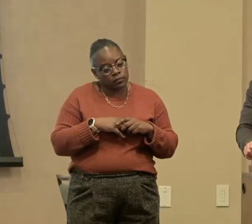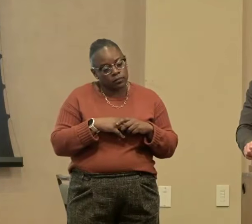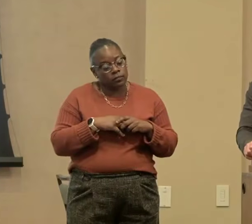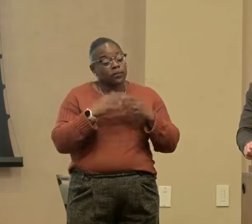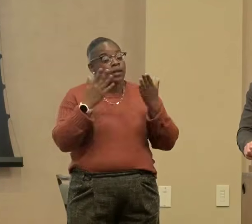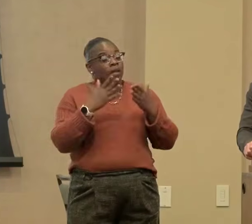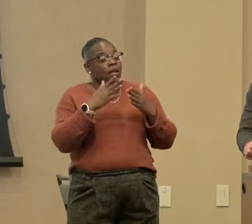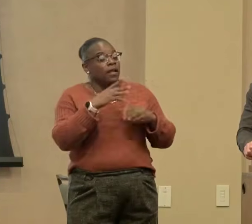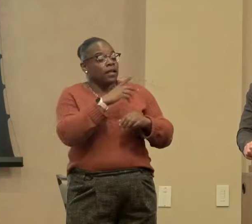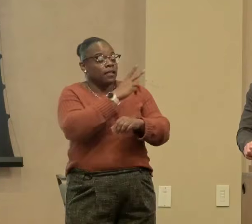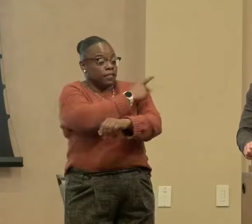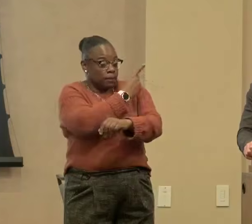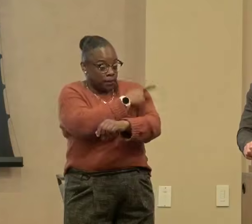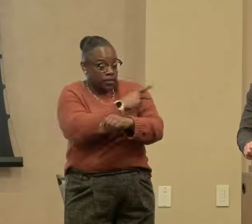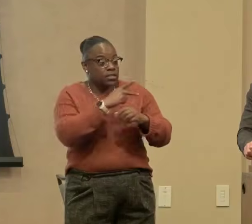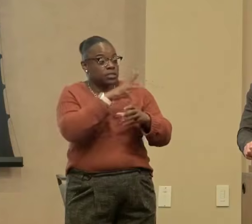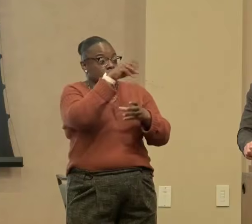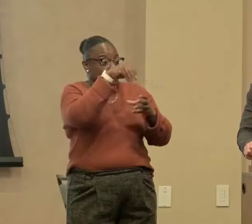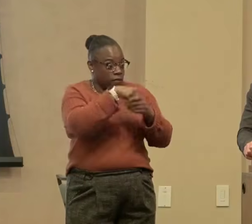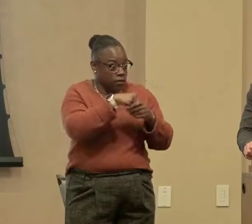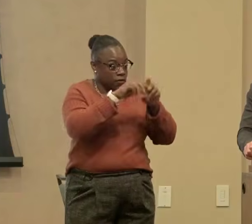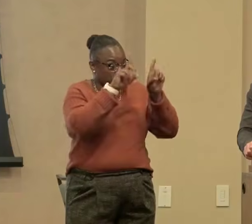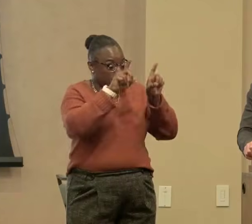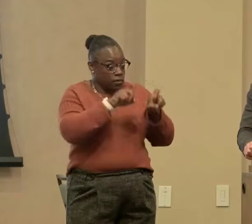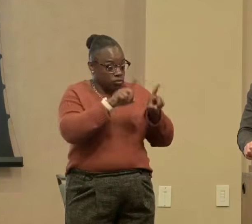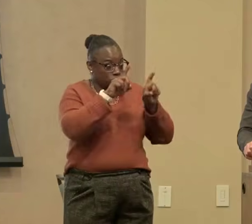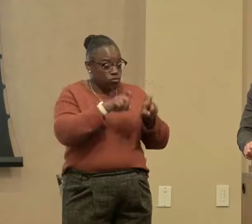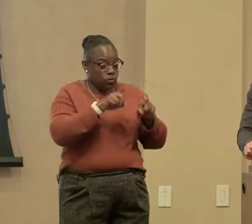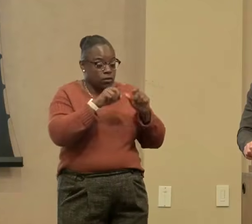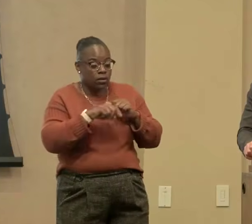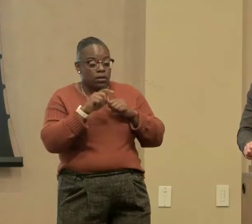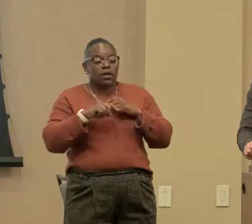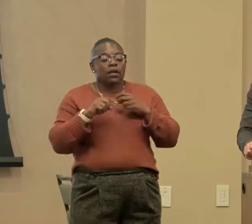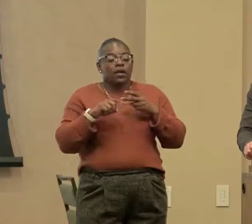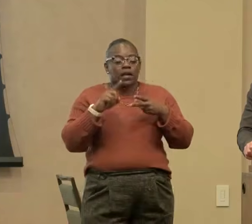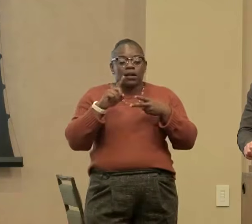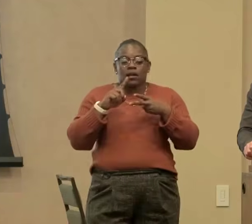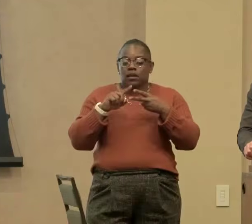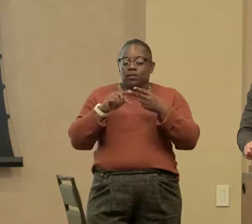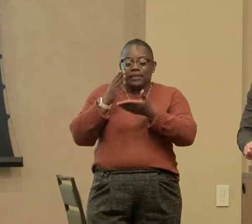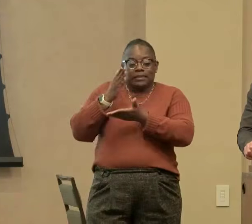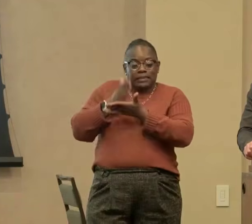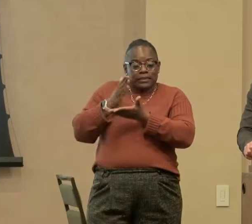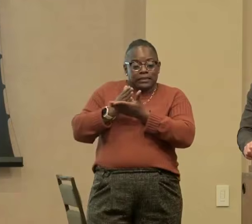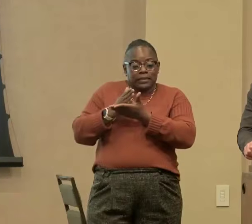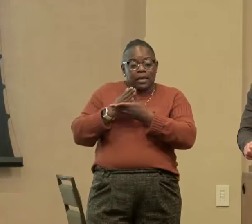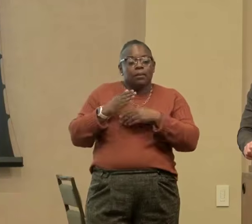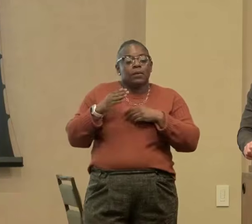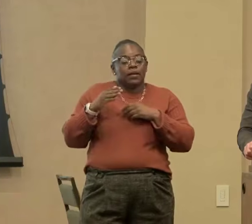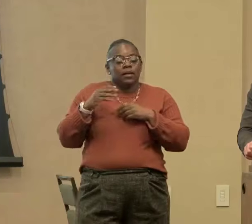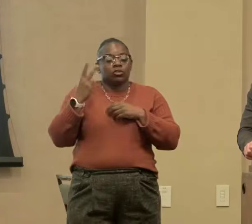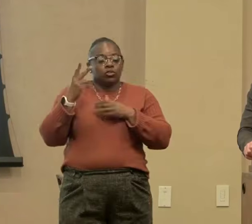that have gone through this will be able to stop the Plaquenil and the prednisone? Because in my